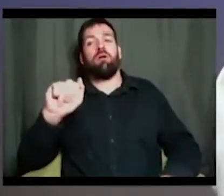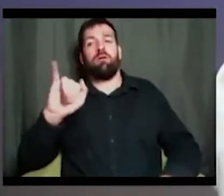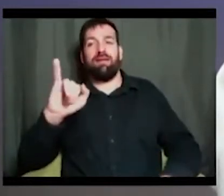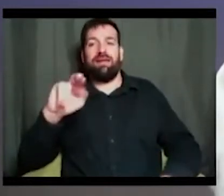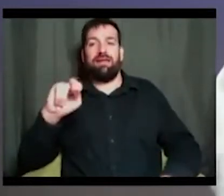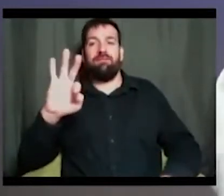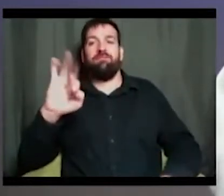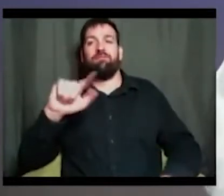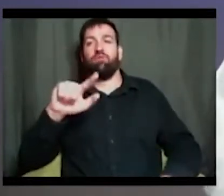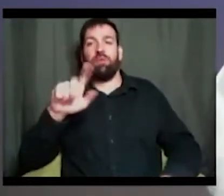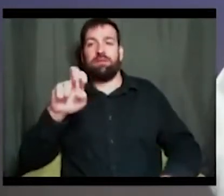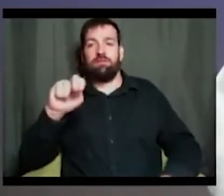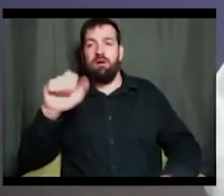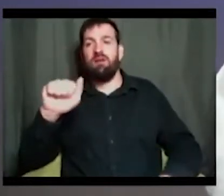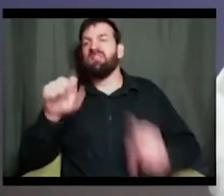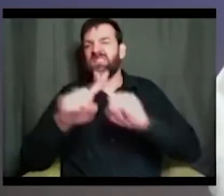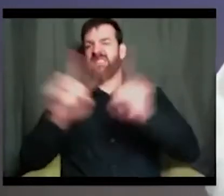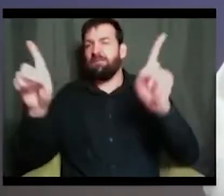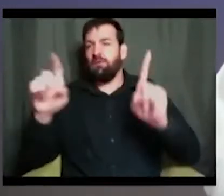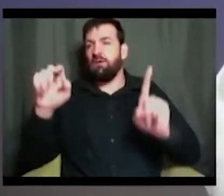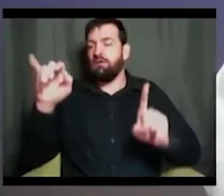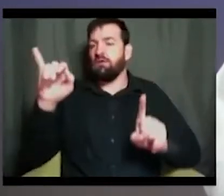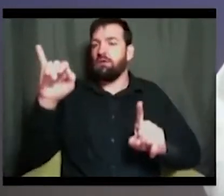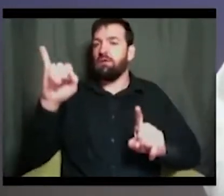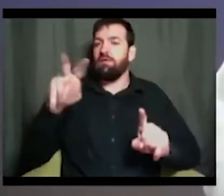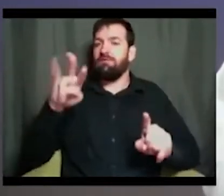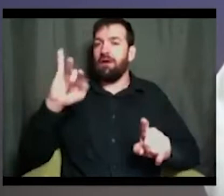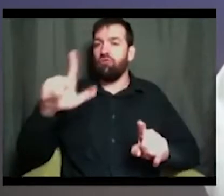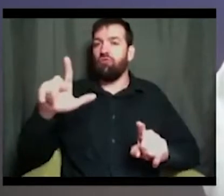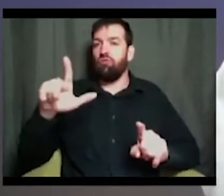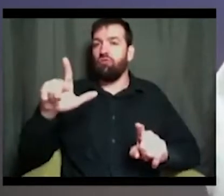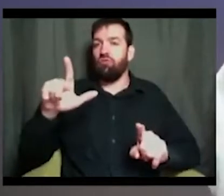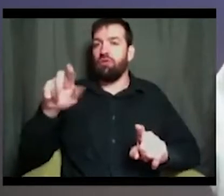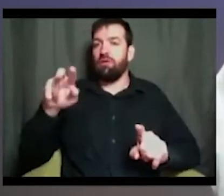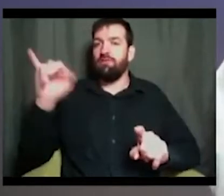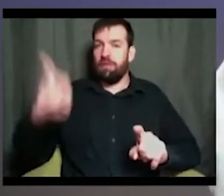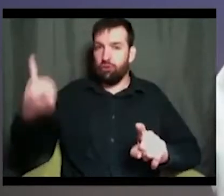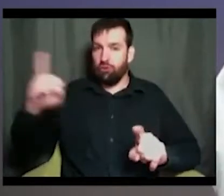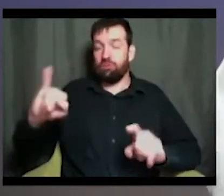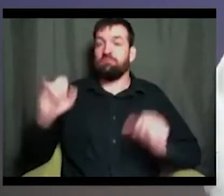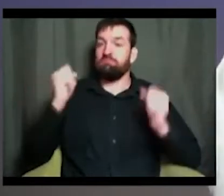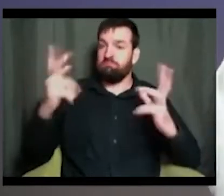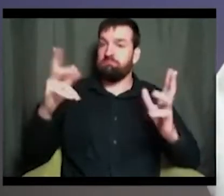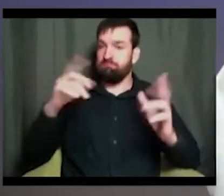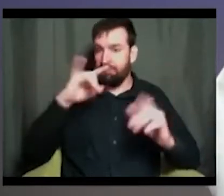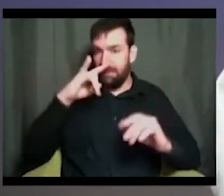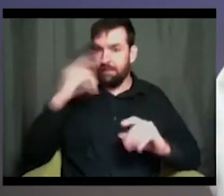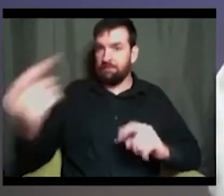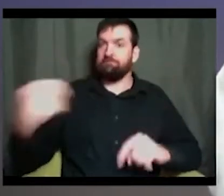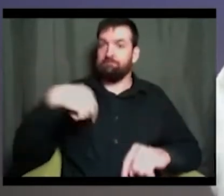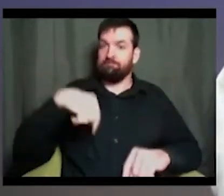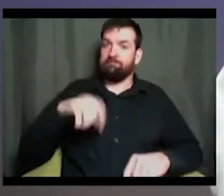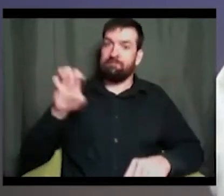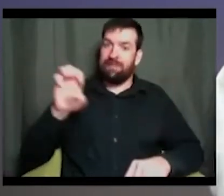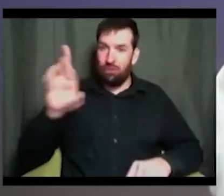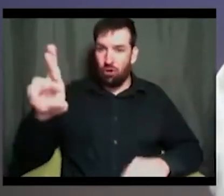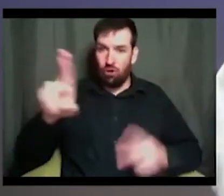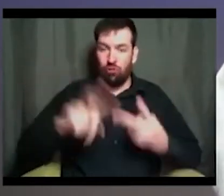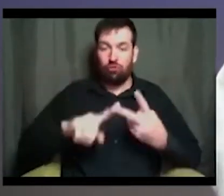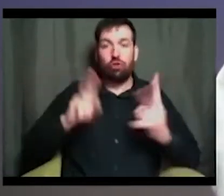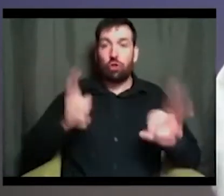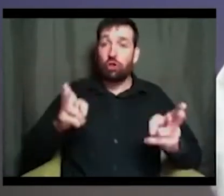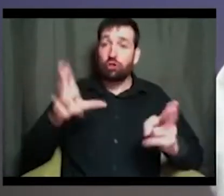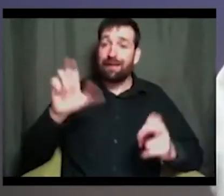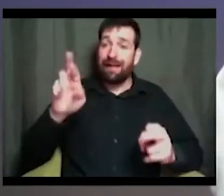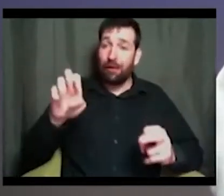infection. But we've seen a lot of kids also in the last week who've been coming into the clinics, the emergency room, urgent care, and also be hospitalized for